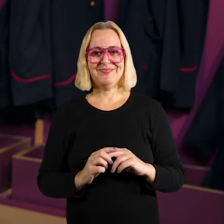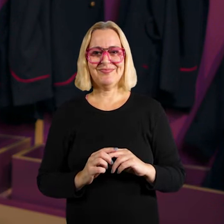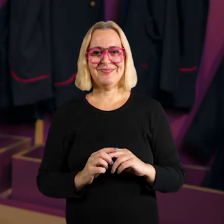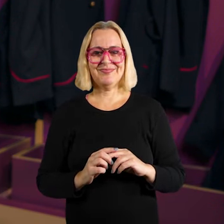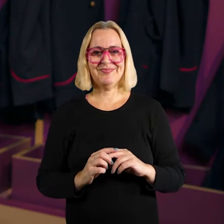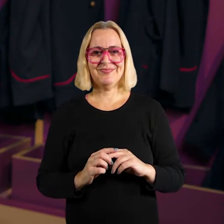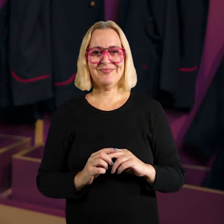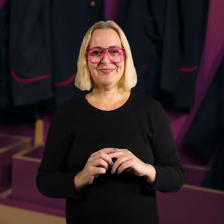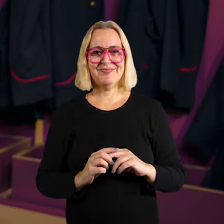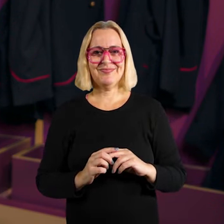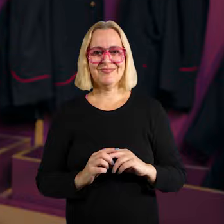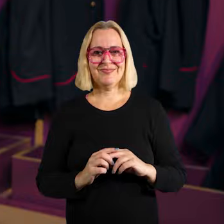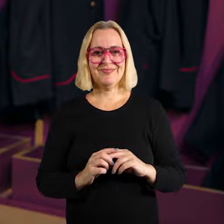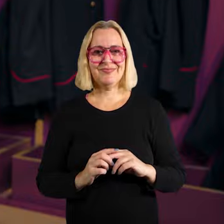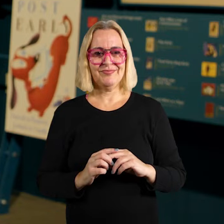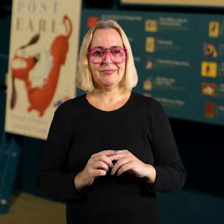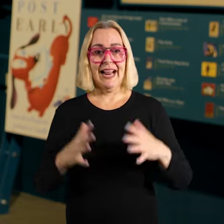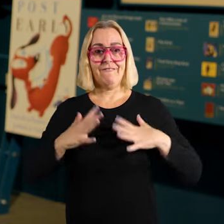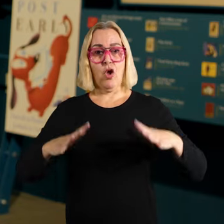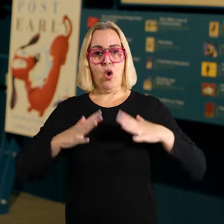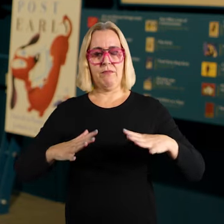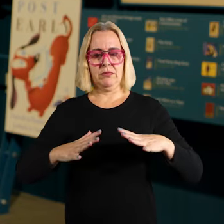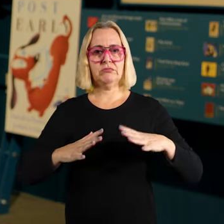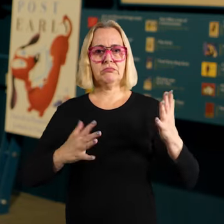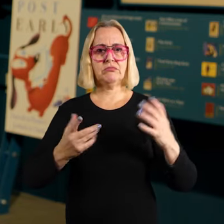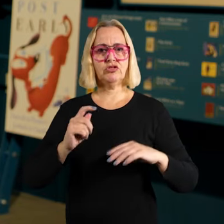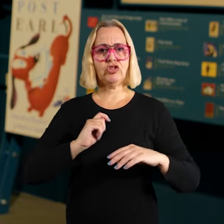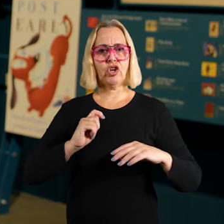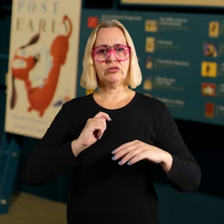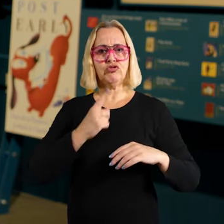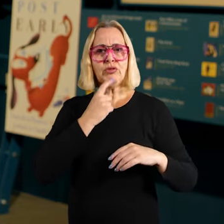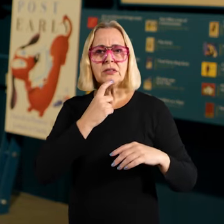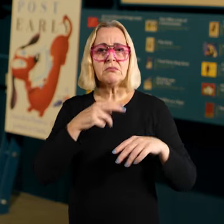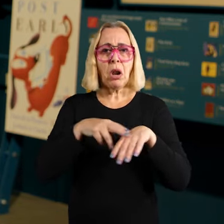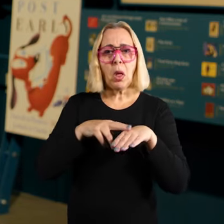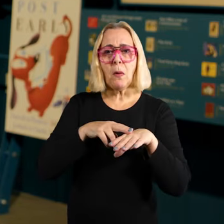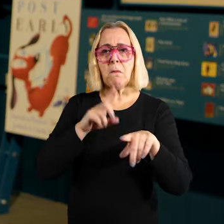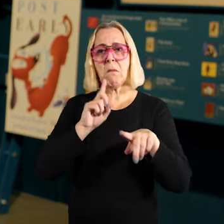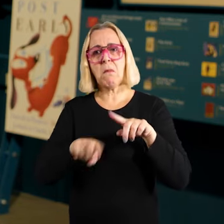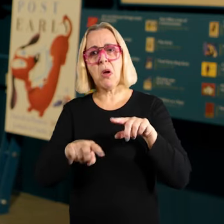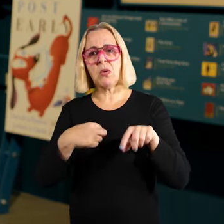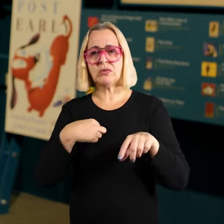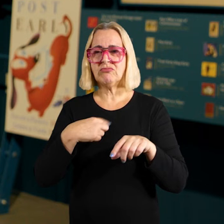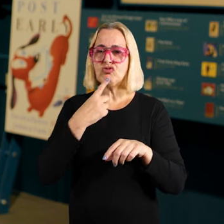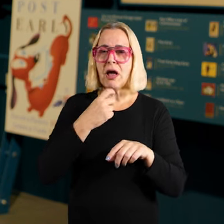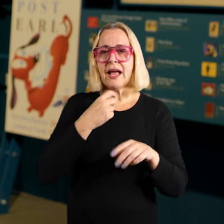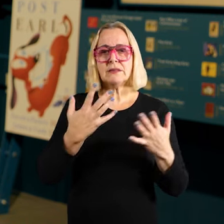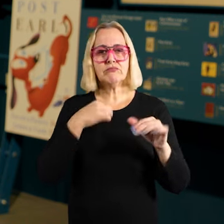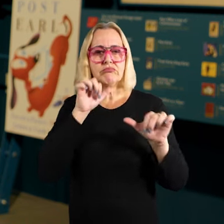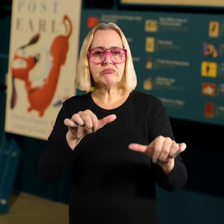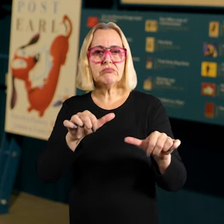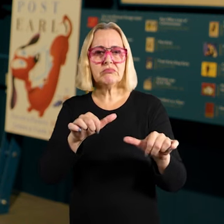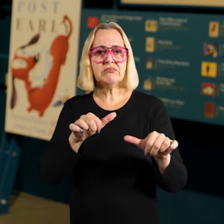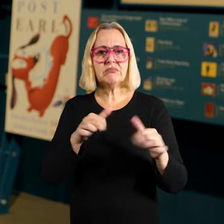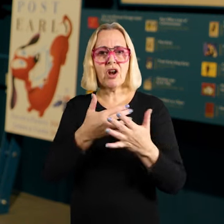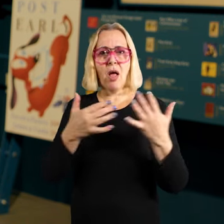count nowadays, so don't try. In the uniform, in the shirts, they do the red ones and the blue ones. I mostly wear the